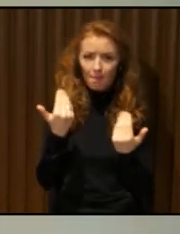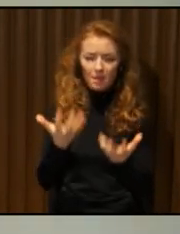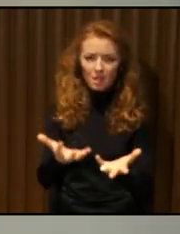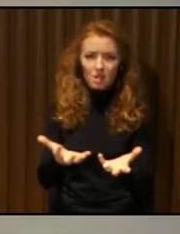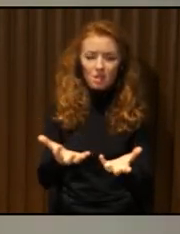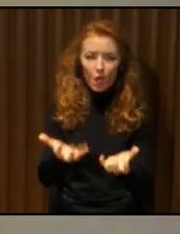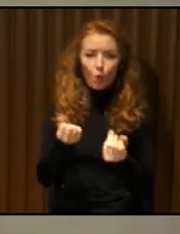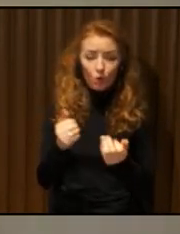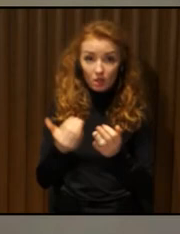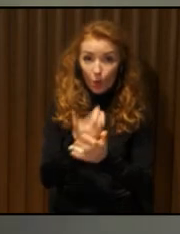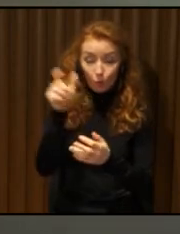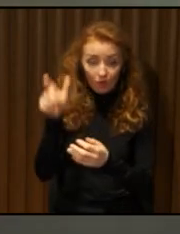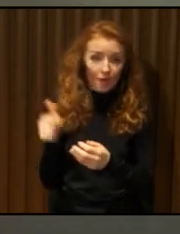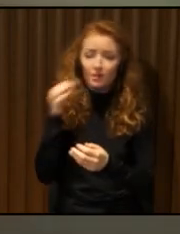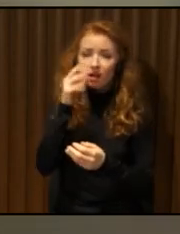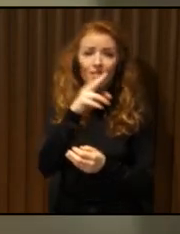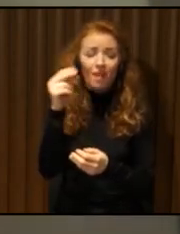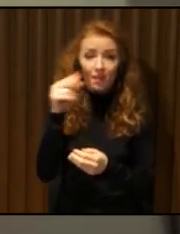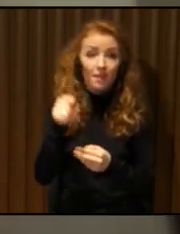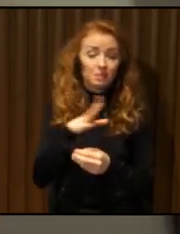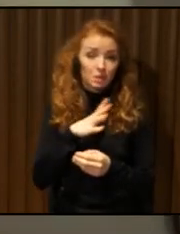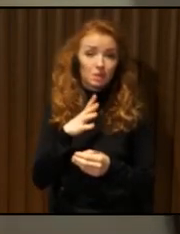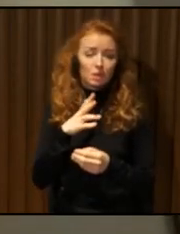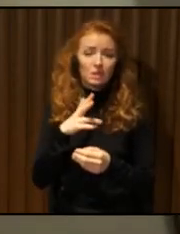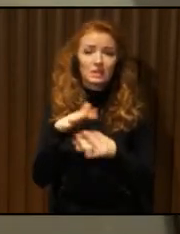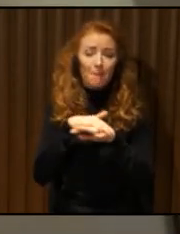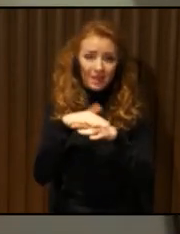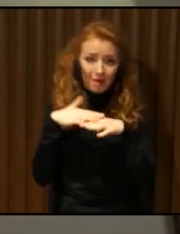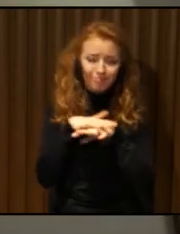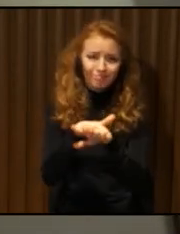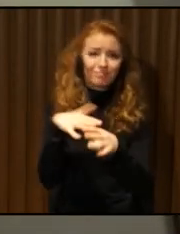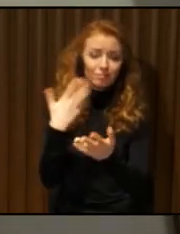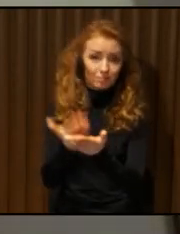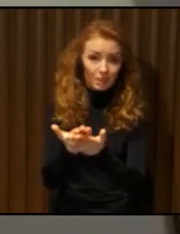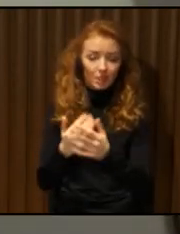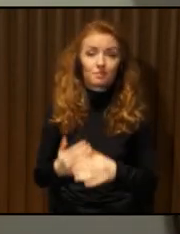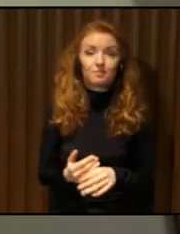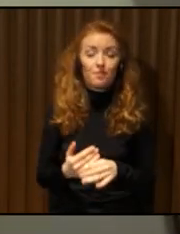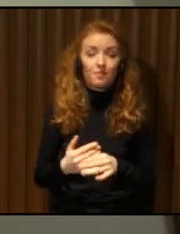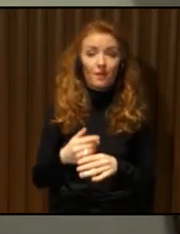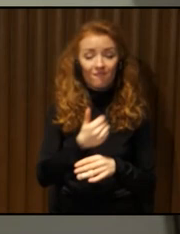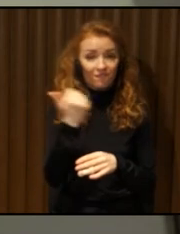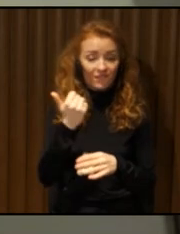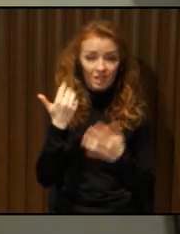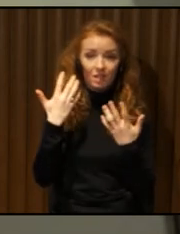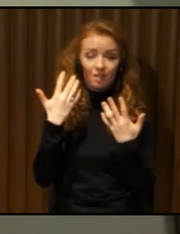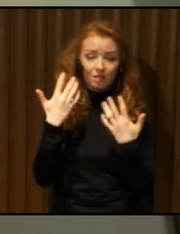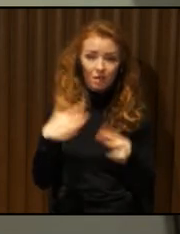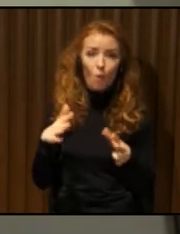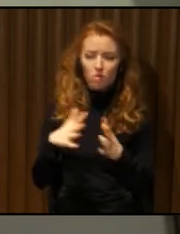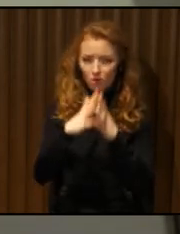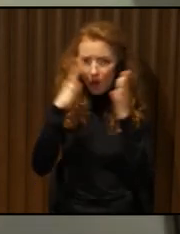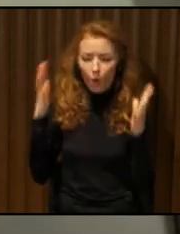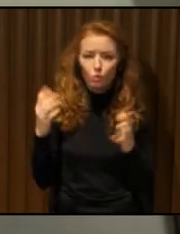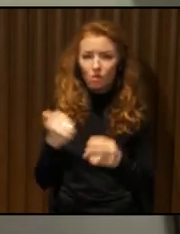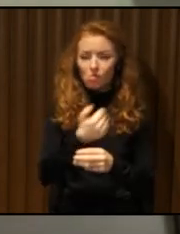reason. Our client. Right. But MCCANN IKEA has been in MCCANN for 8 years. I mean, okay. And you never lost them at point.